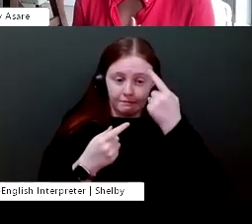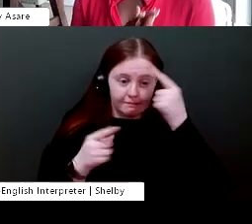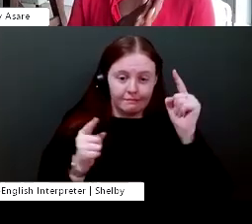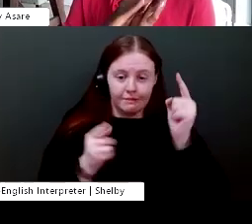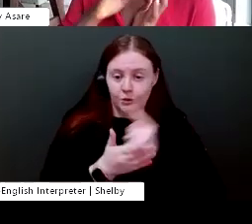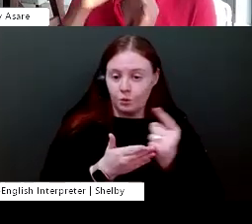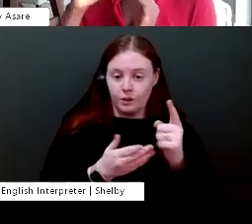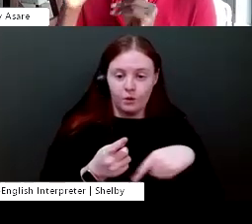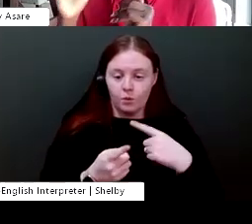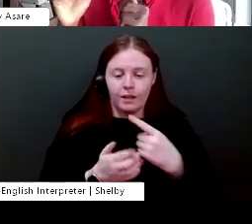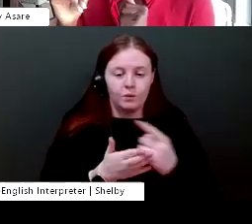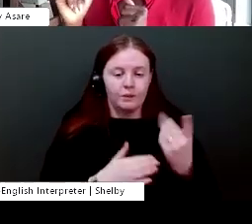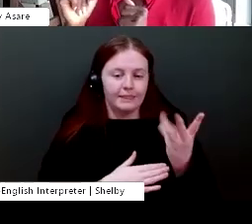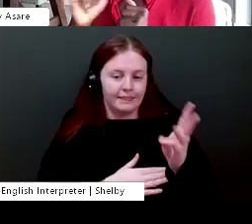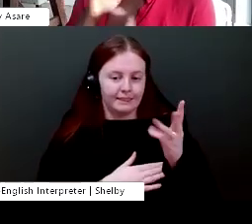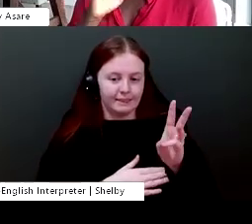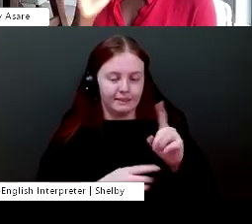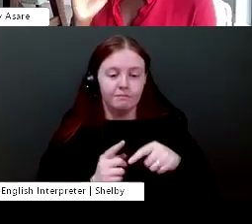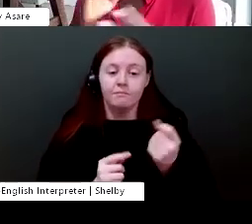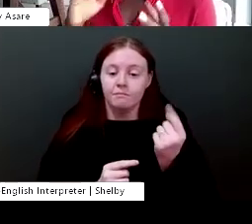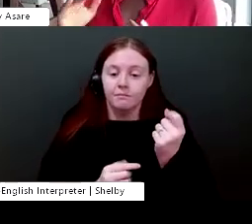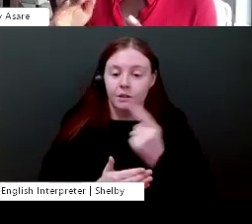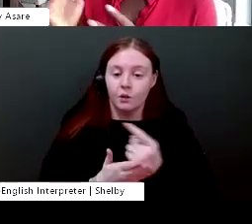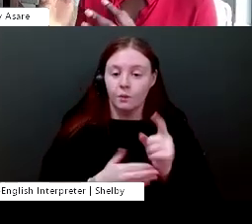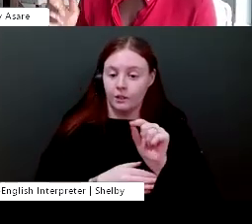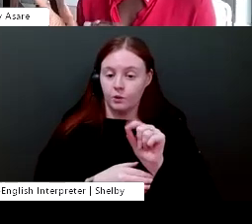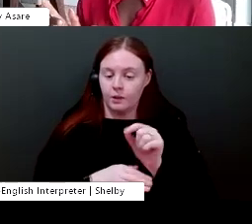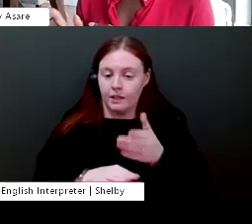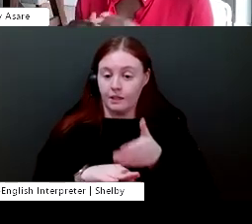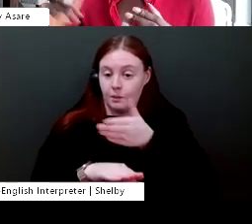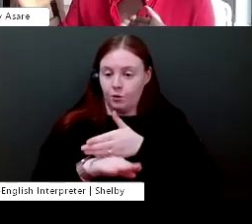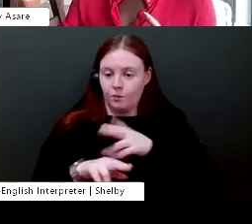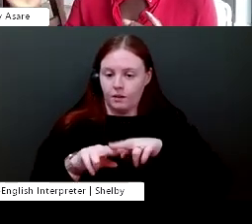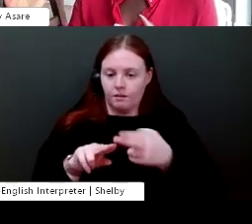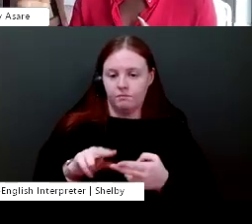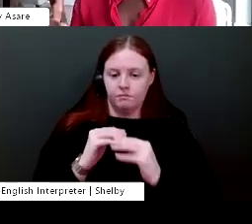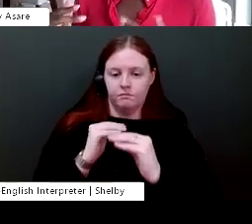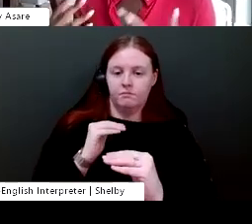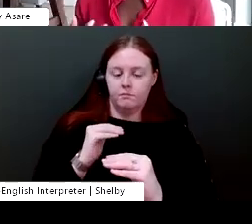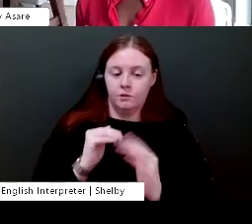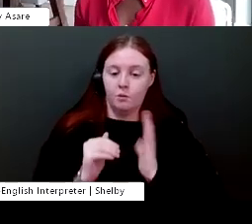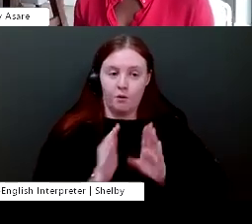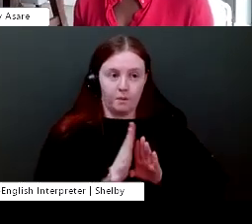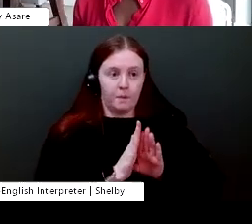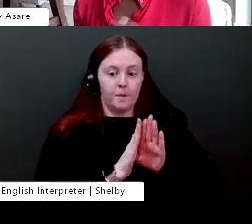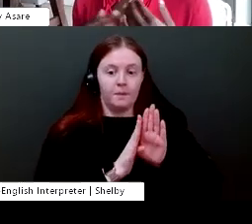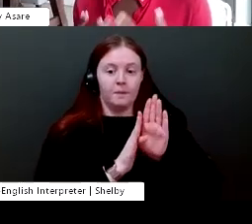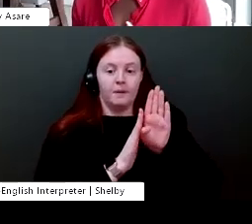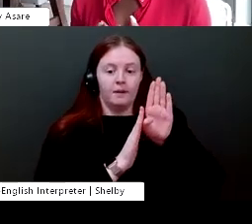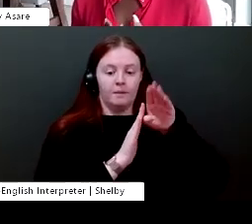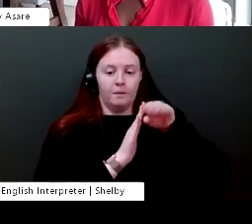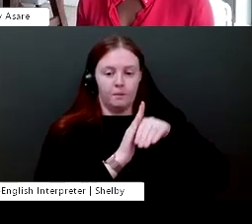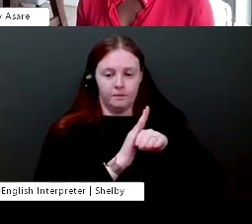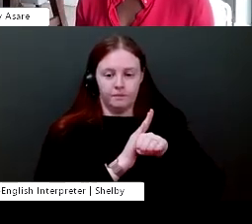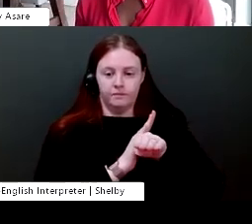16. But by week 20, these improvements went down a bit and stabilized rather than rise. And that suggested that the